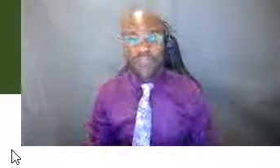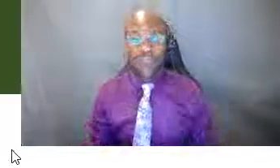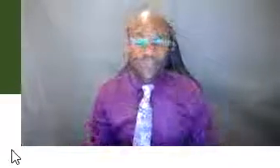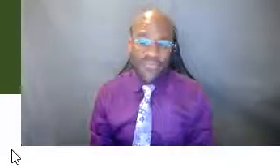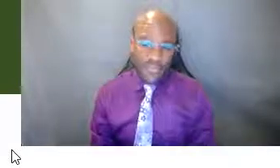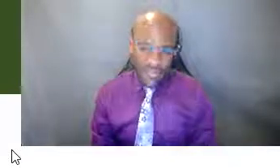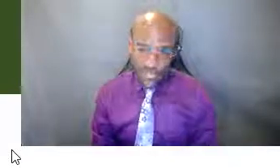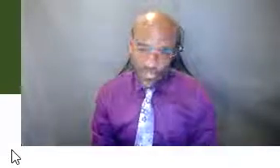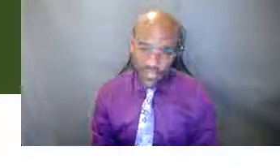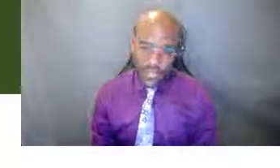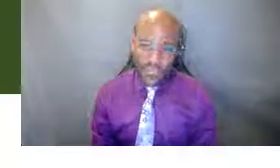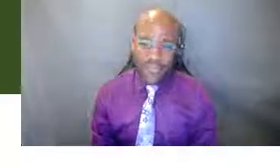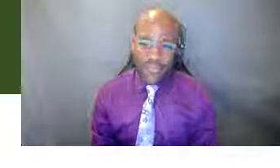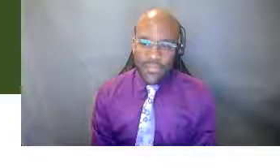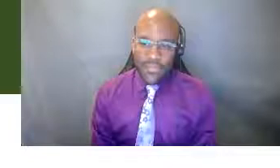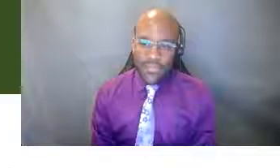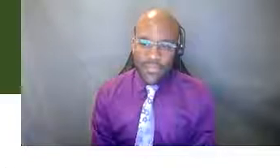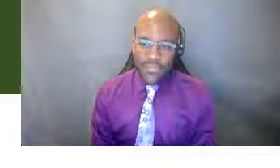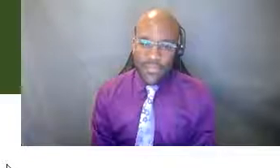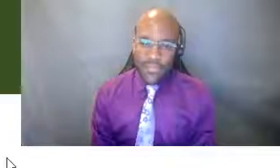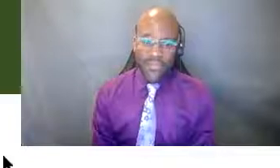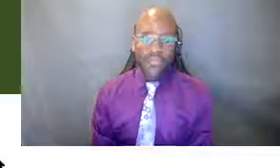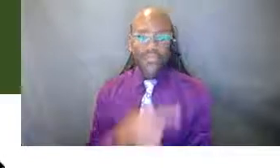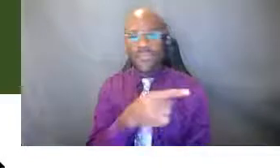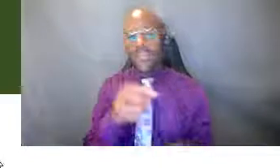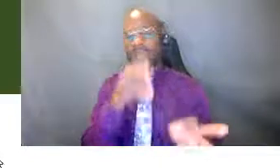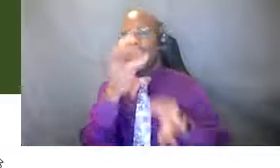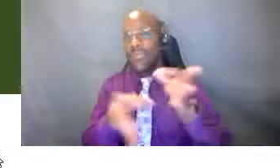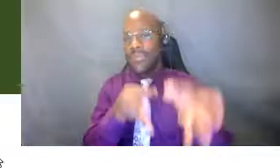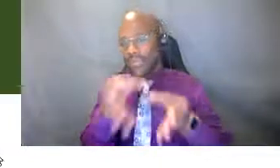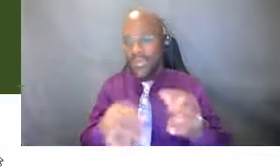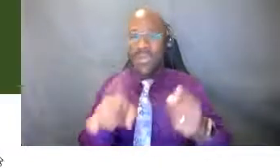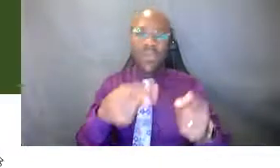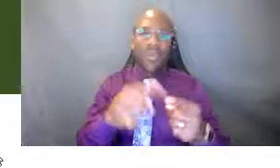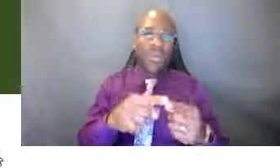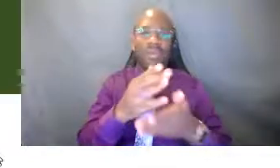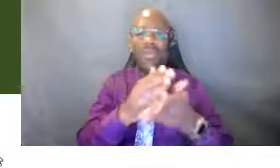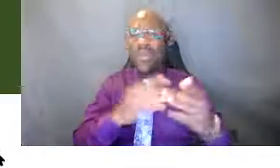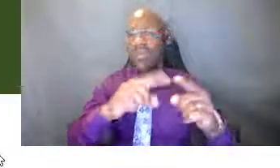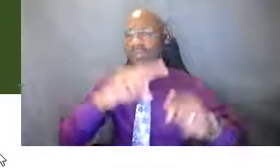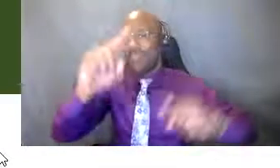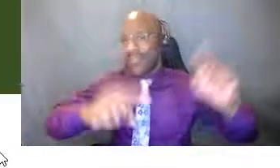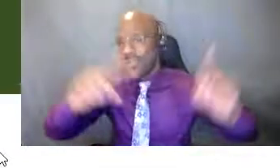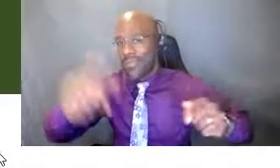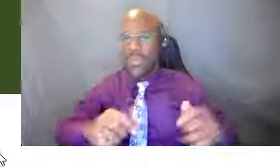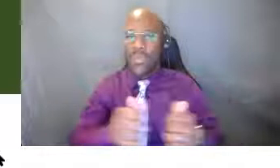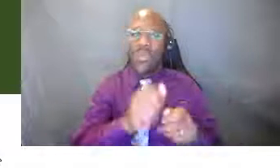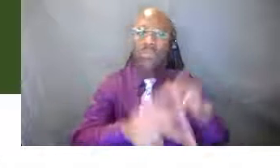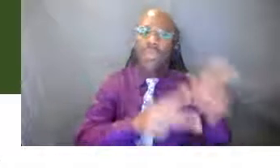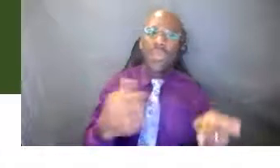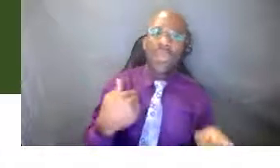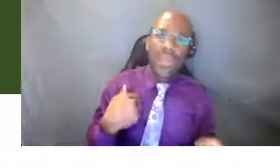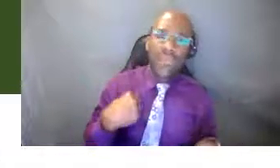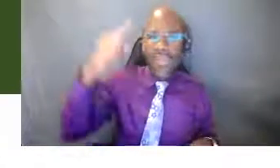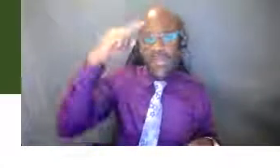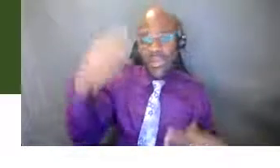So that's just an explanation of some of the disparities we see between people with mental health